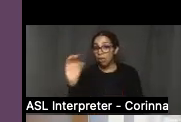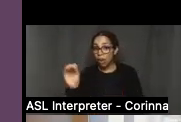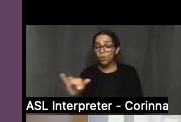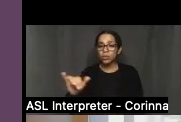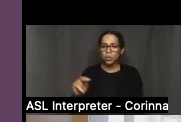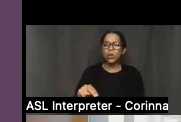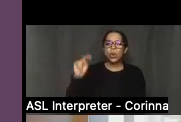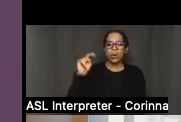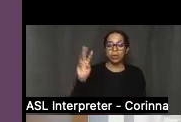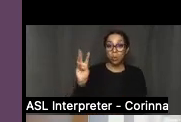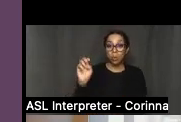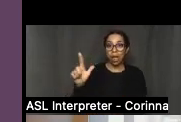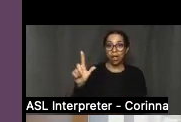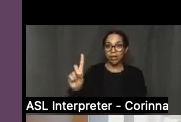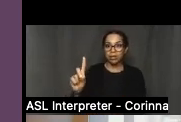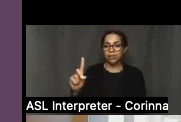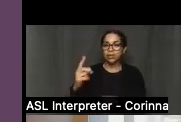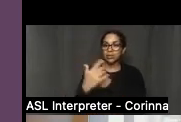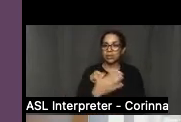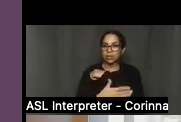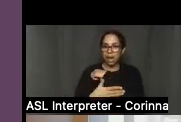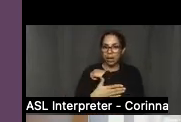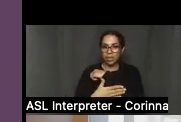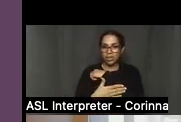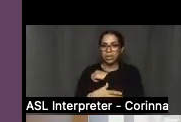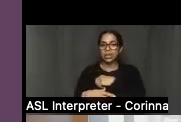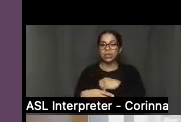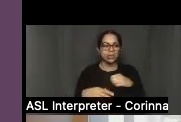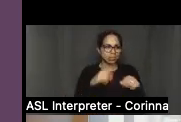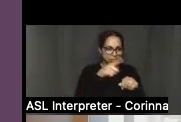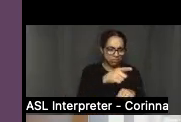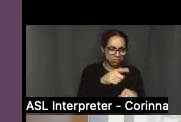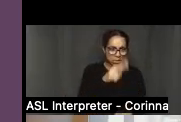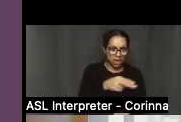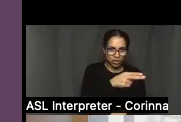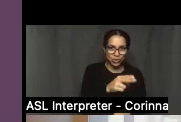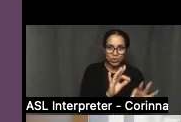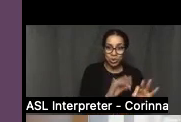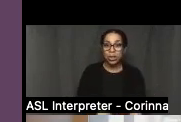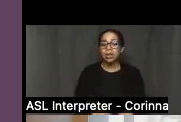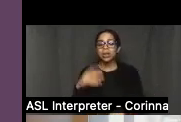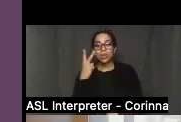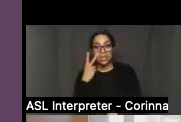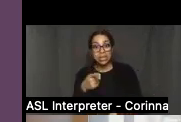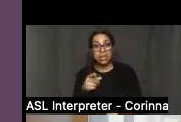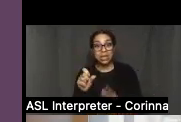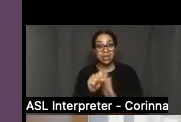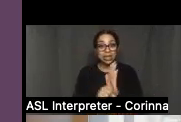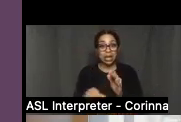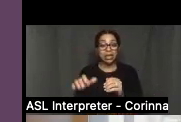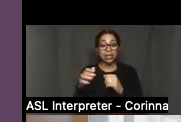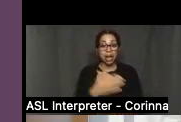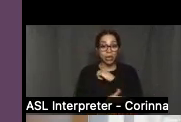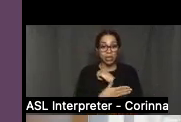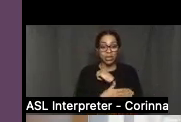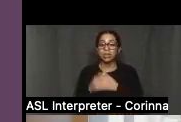that the state average, bless you, is important, but also really important to also see how that varies by community